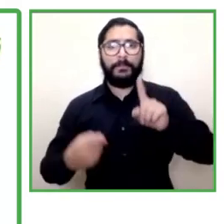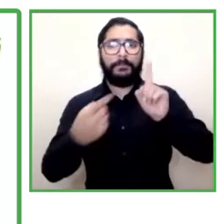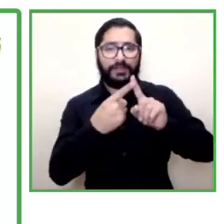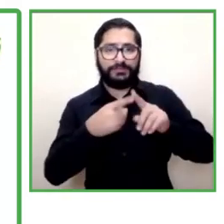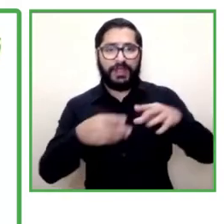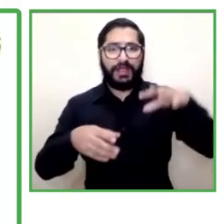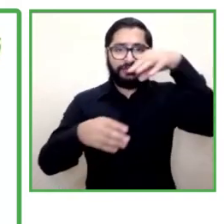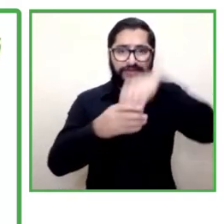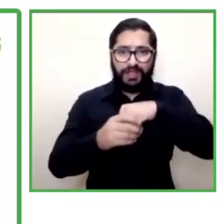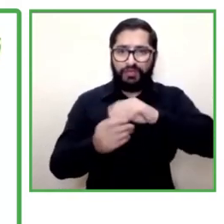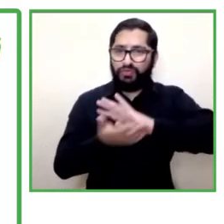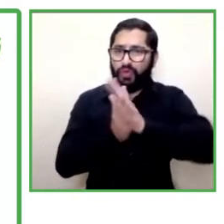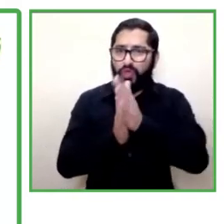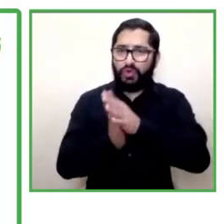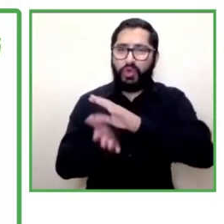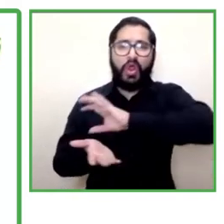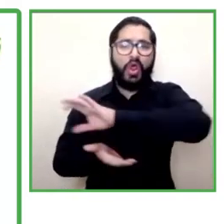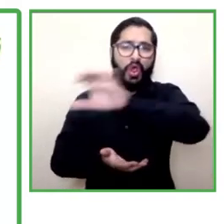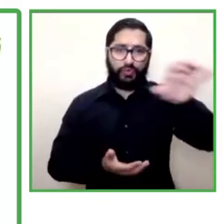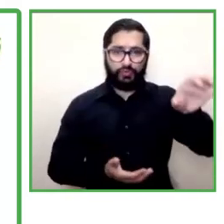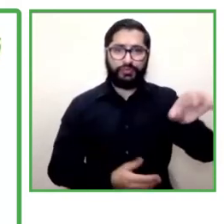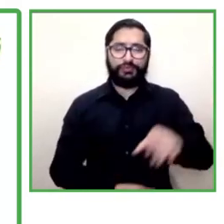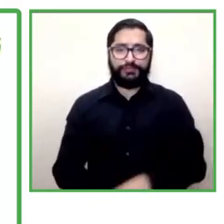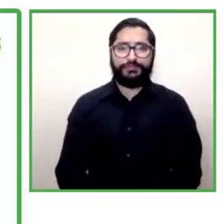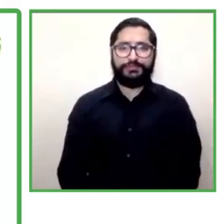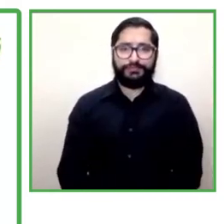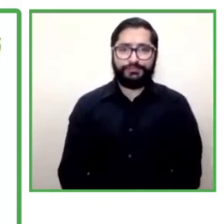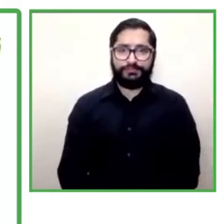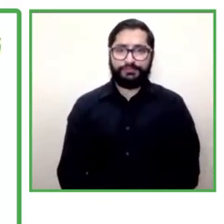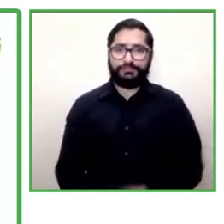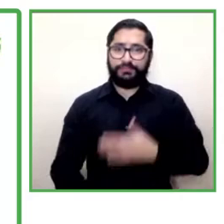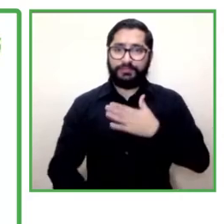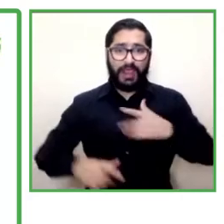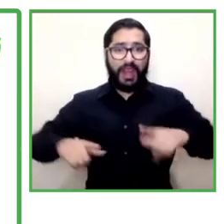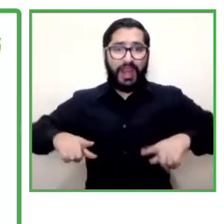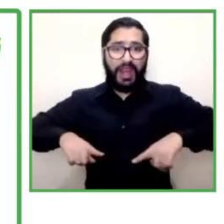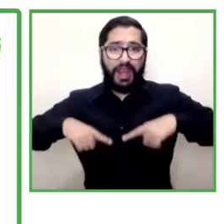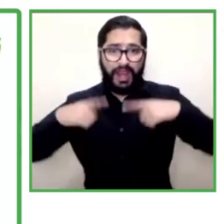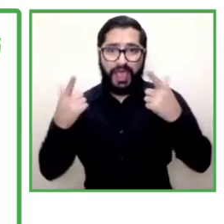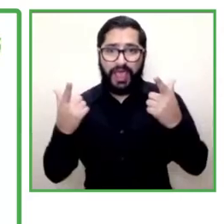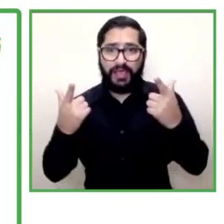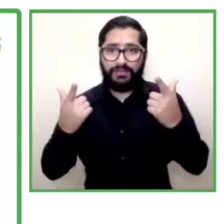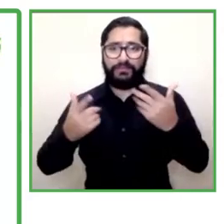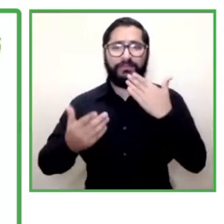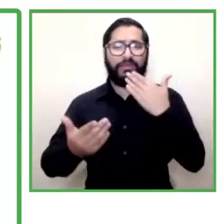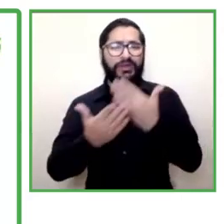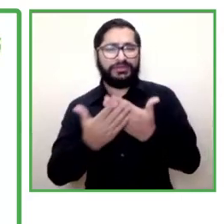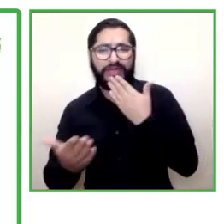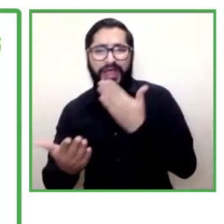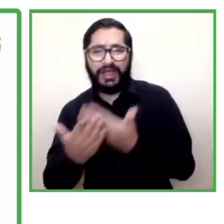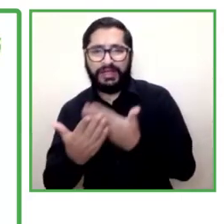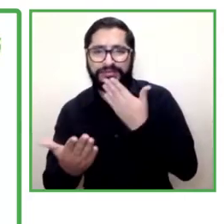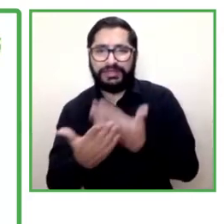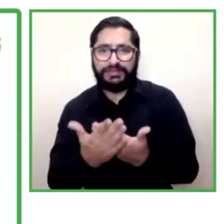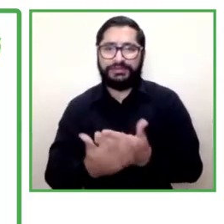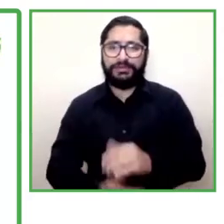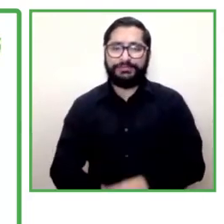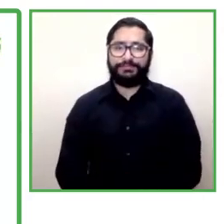participation in all spaces in a cross-cutting fashion. Thank you so much.